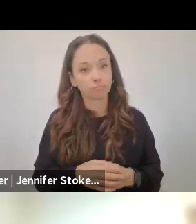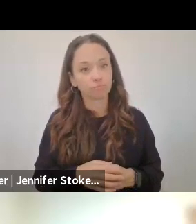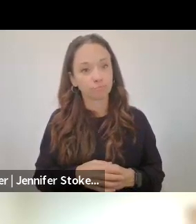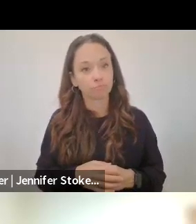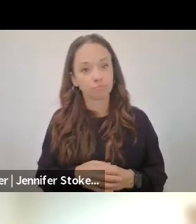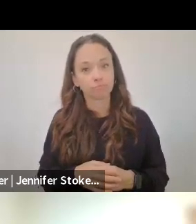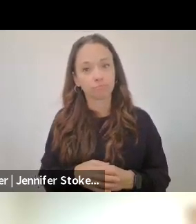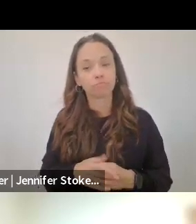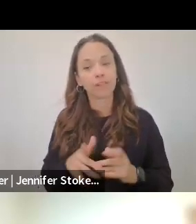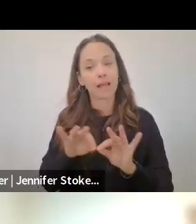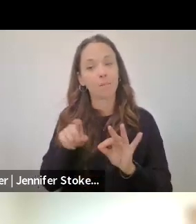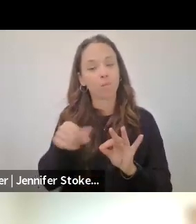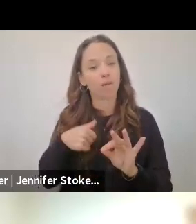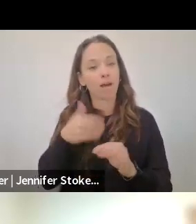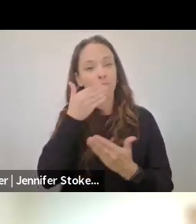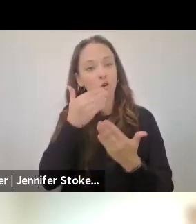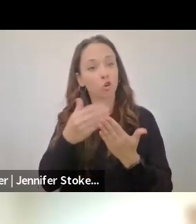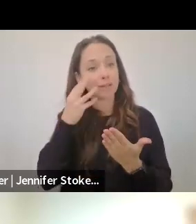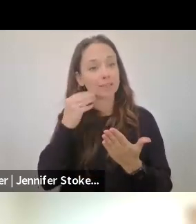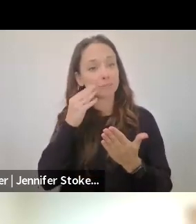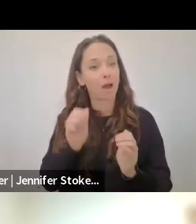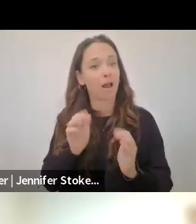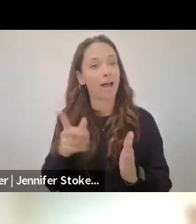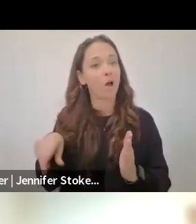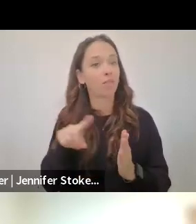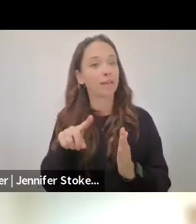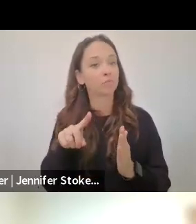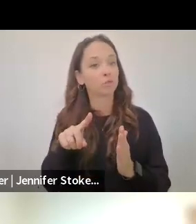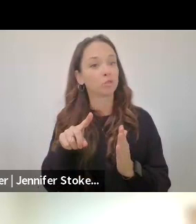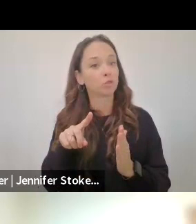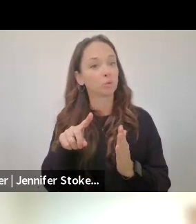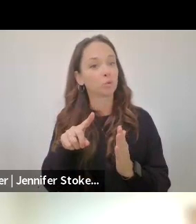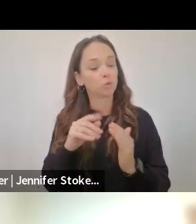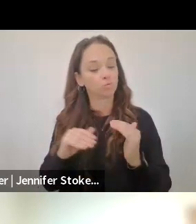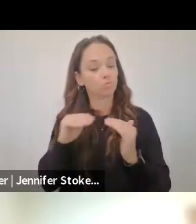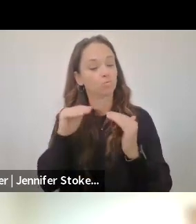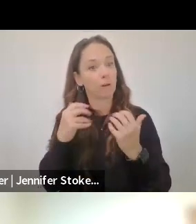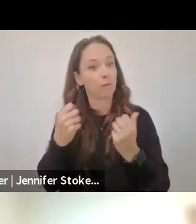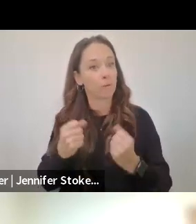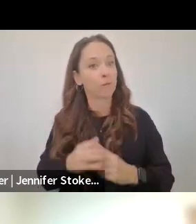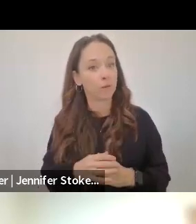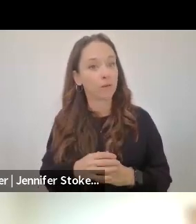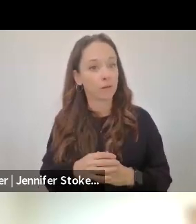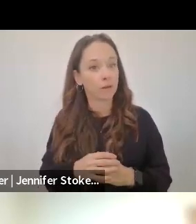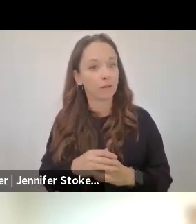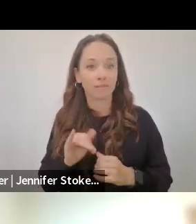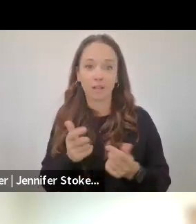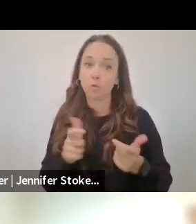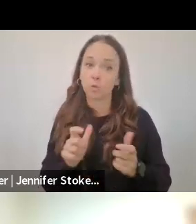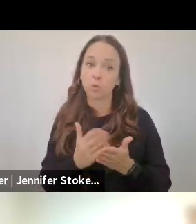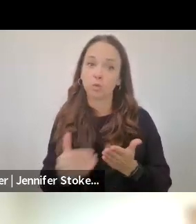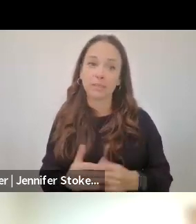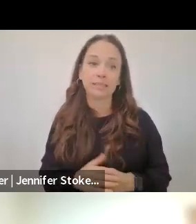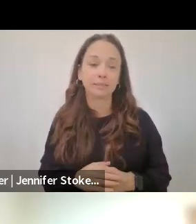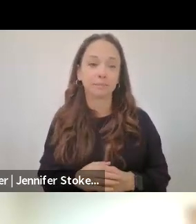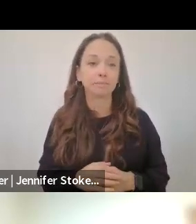good experience and allow them to achieve that highest level of health, that's a huge piece. And